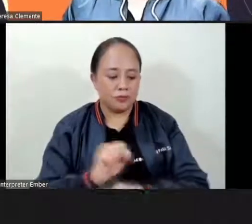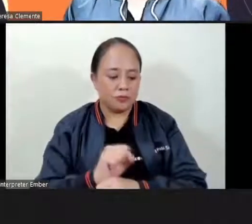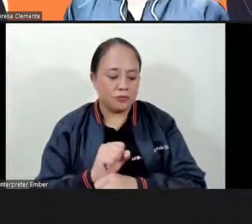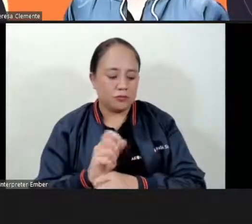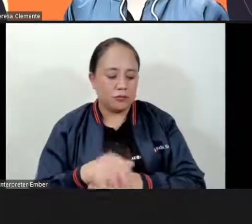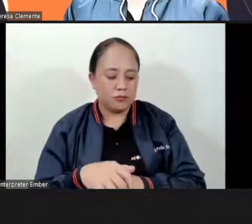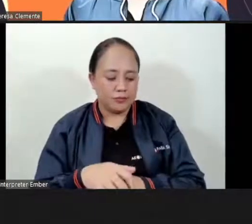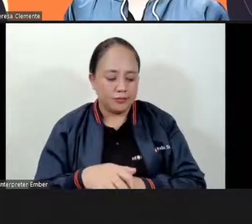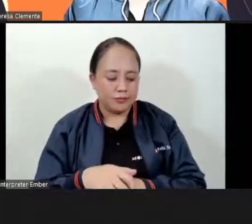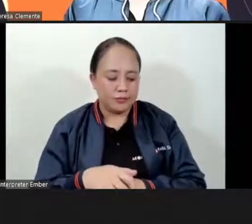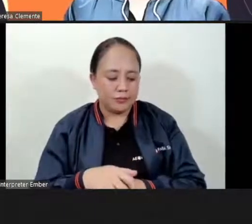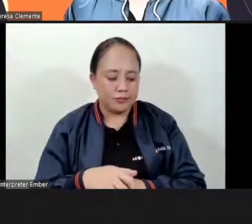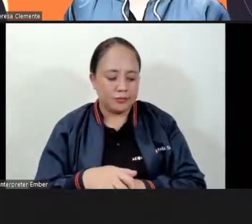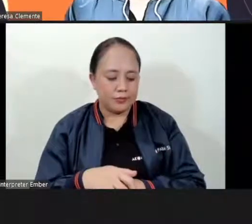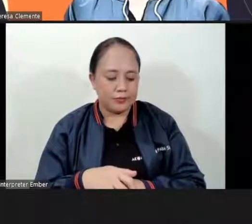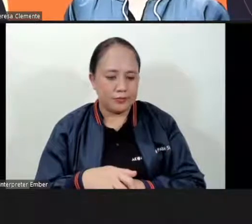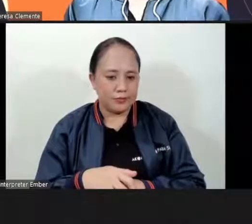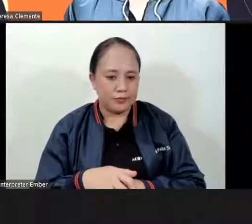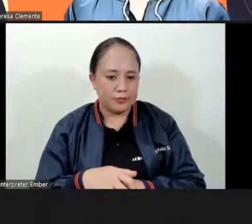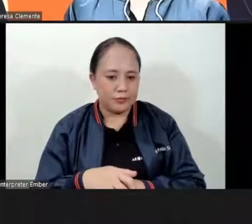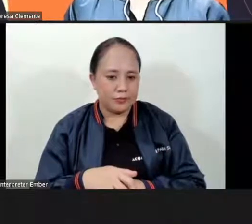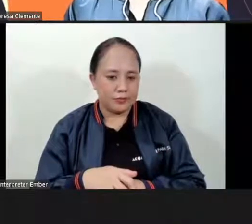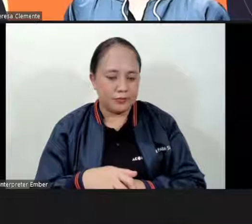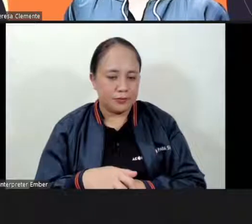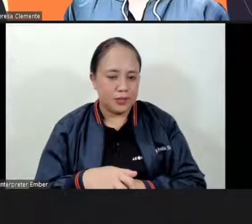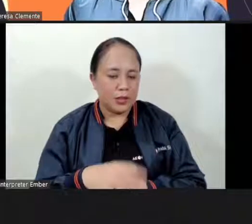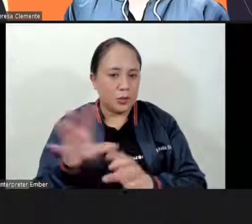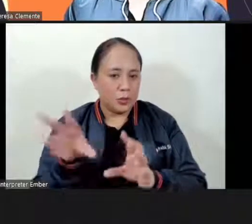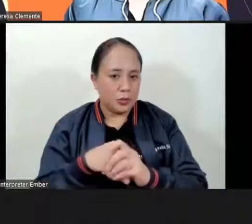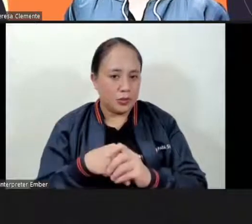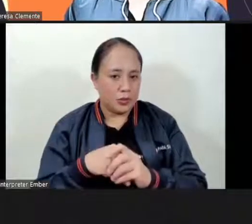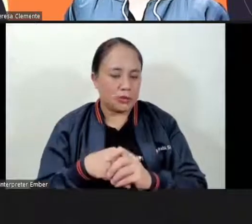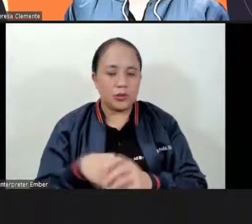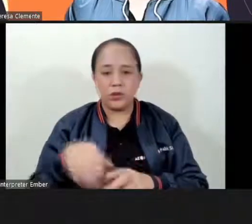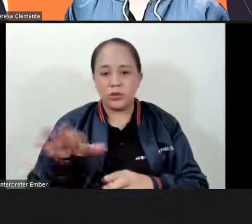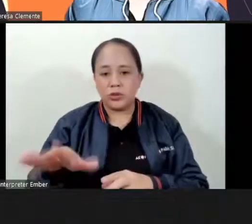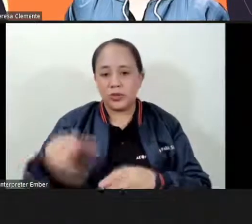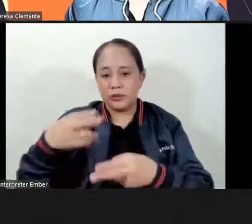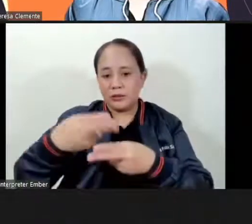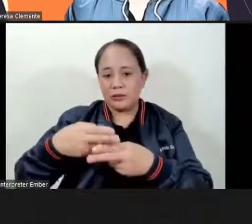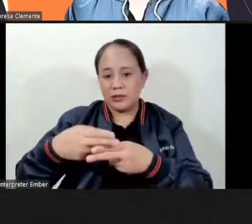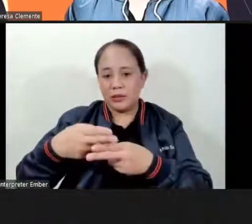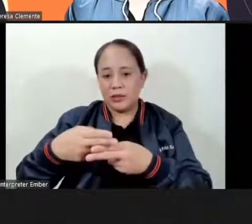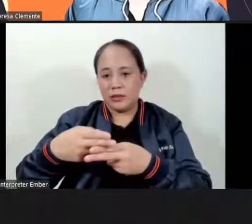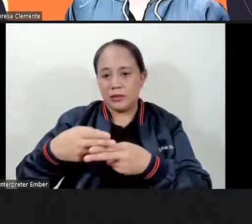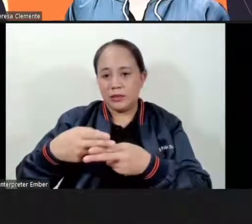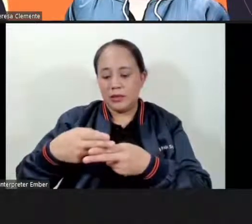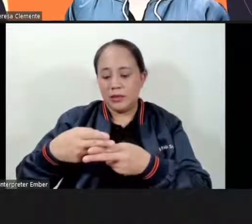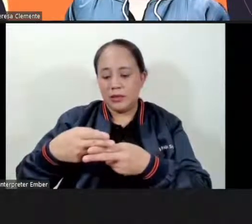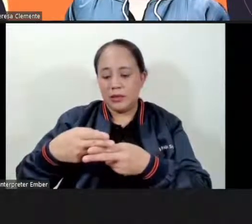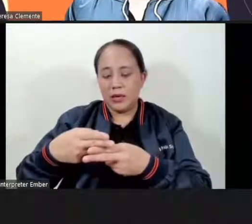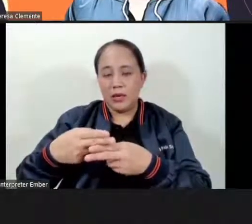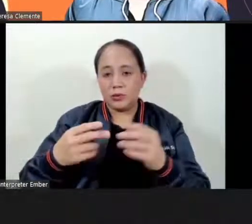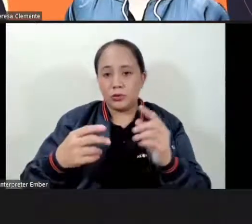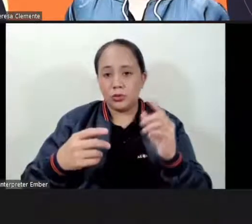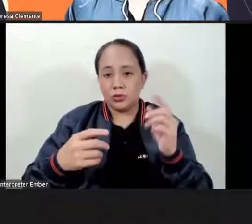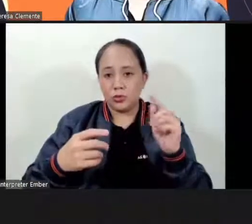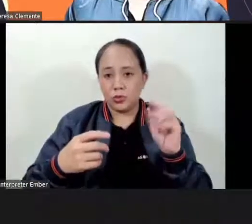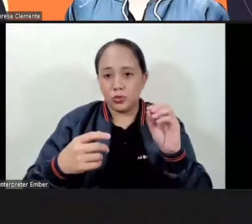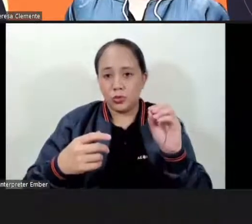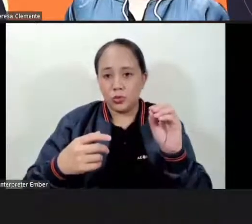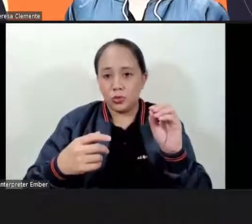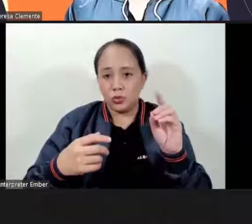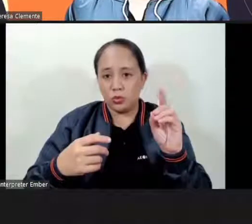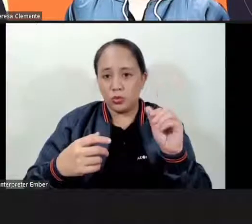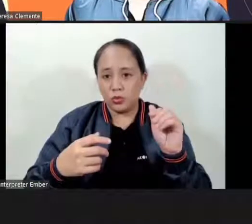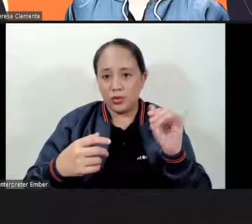ibang social workers na nag-participate, sabi nga nila the child's name is today, and therefore the child could not wait.